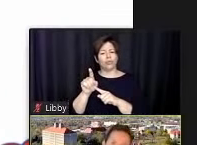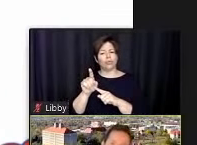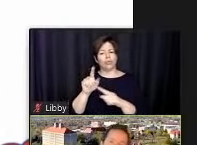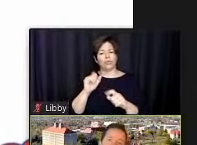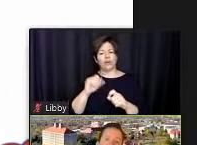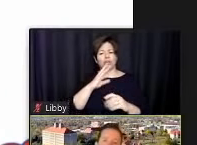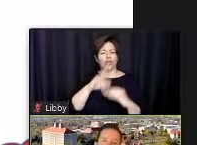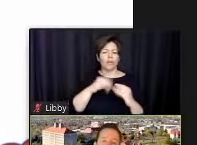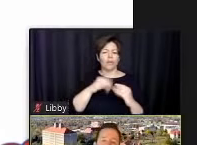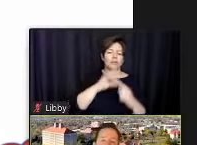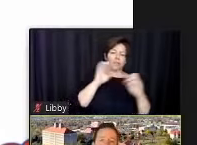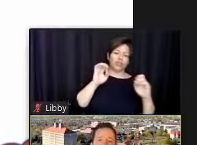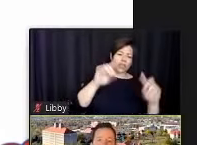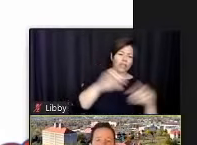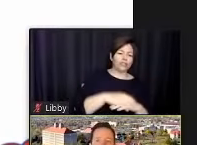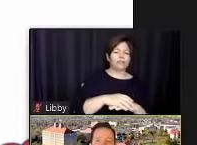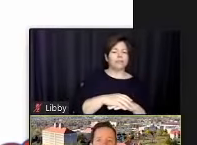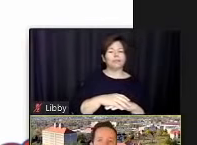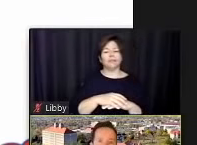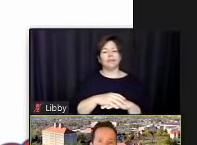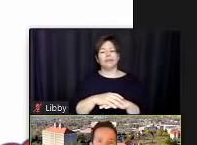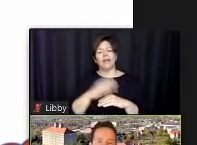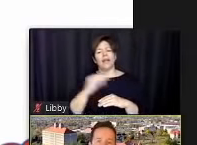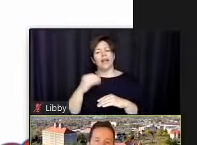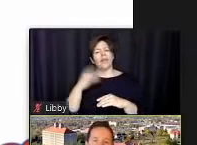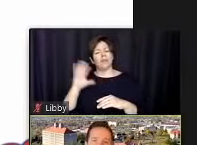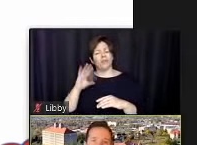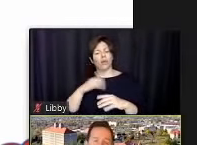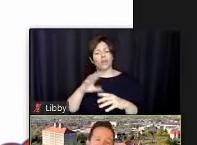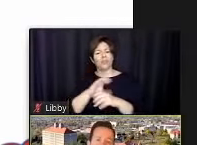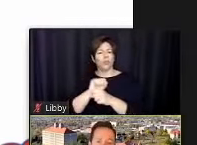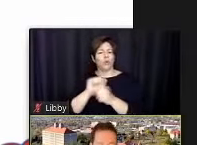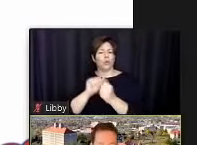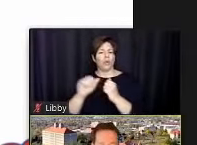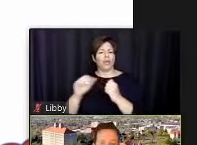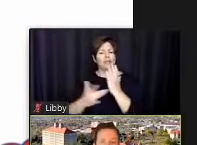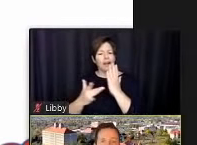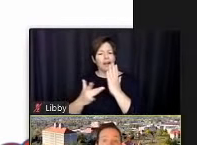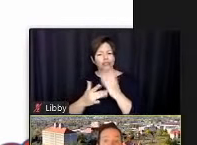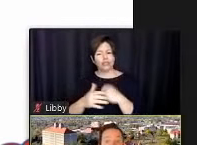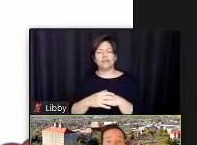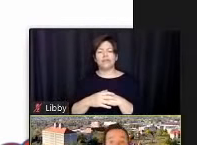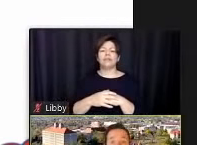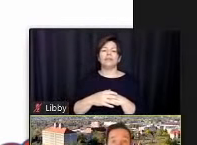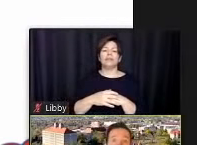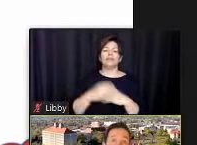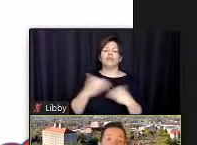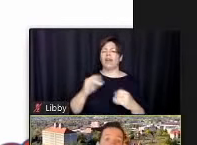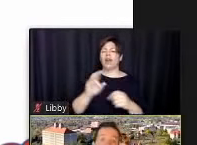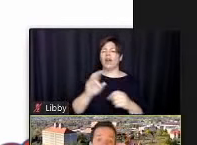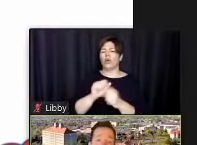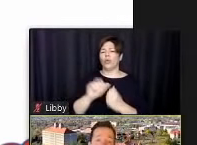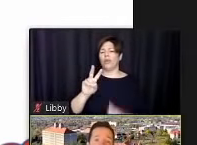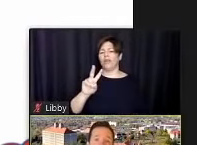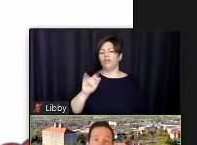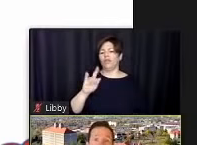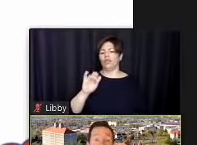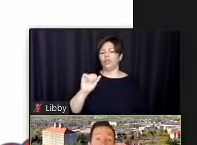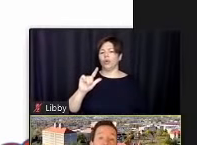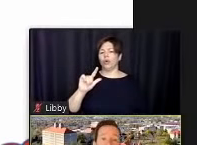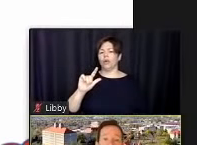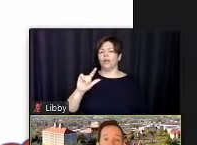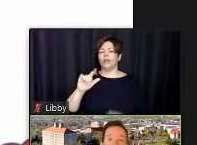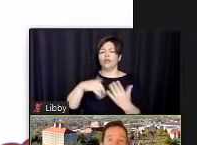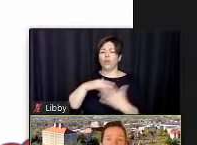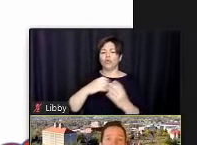special education. And as Angela mentioned, I've done a lot of work in technology. Right now we're working in the area of virtual reality and social emotional skills. And I